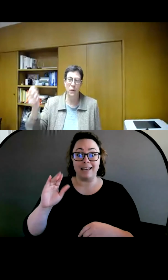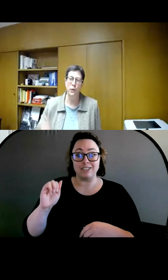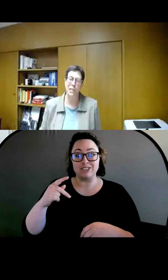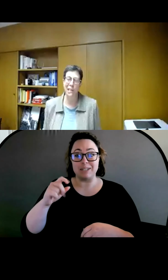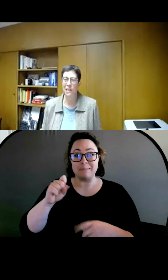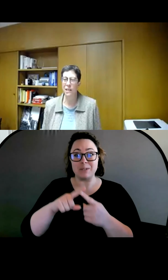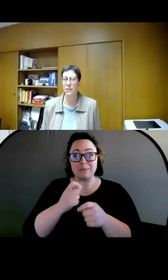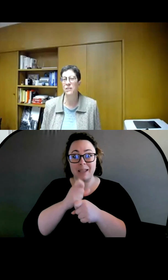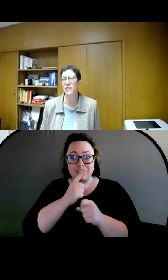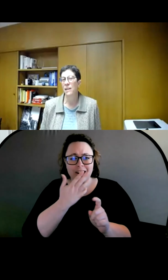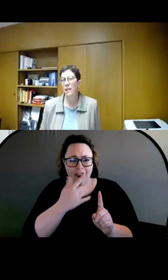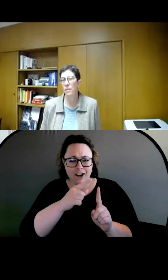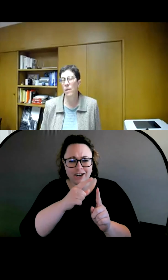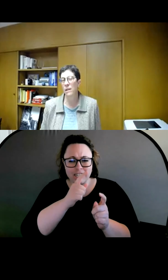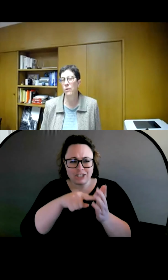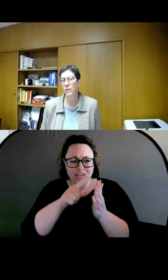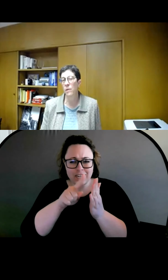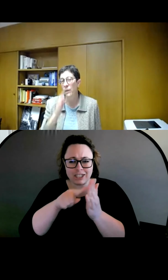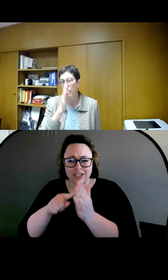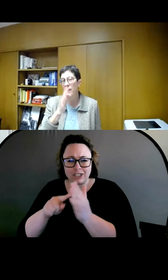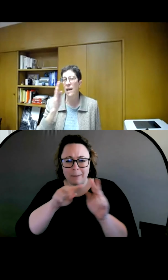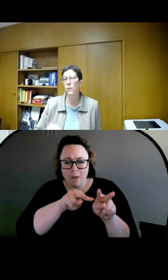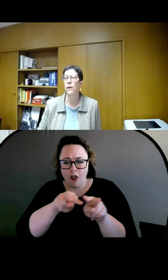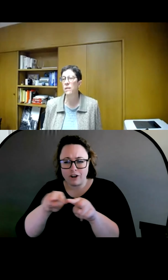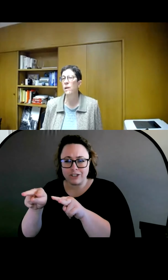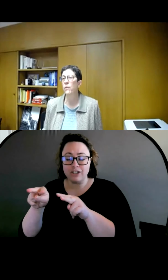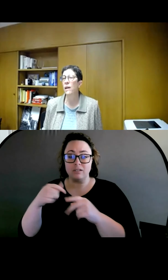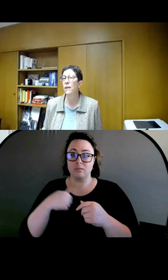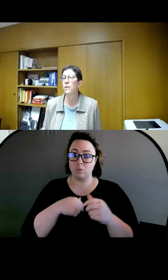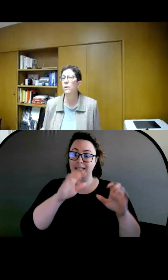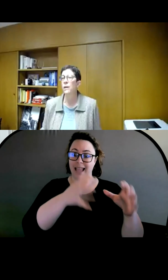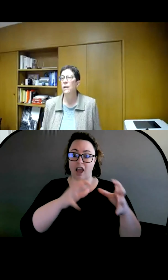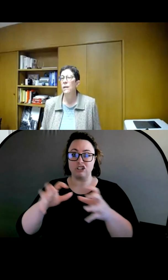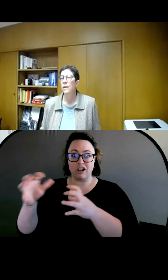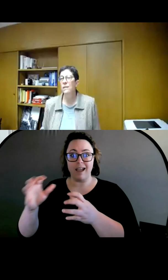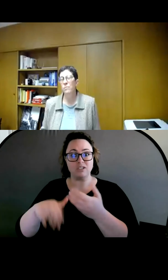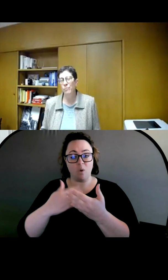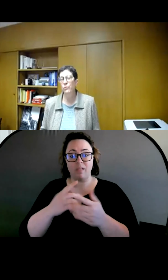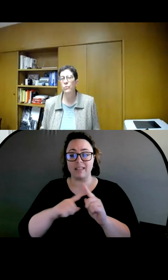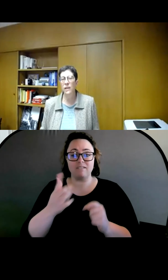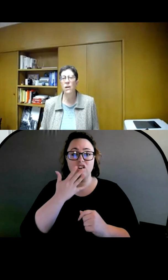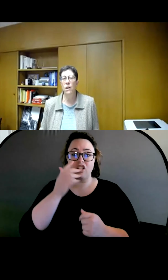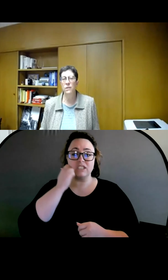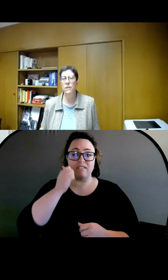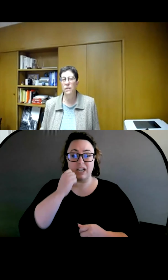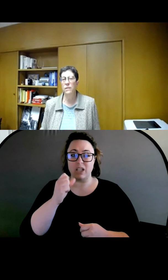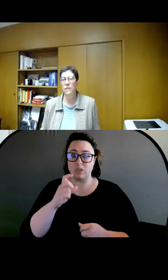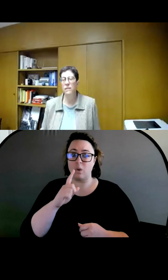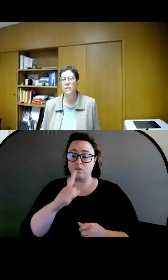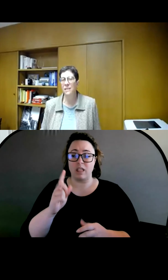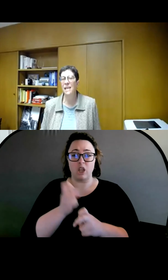sure that we were checking the colors and monitoring them, and we categorize them every day. So it's pretty hard